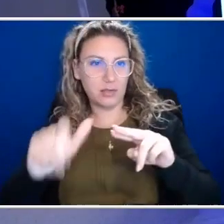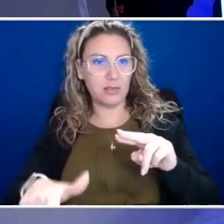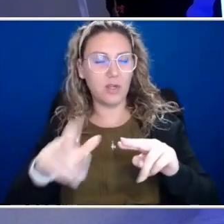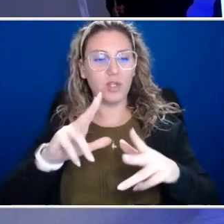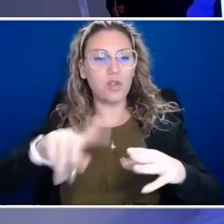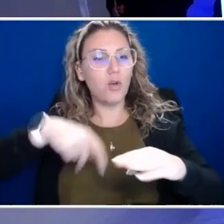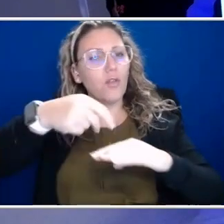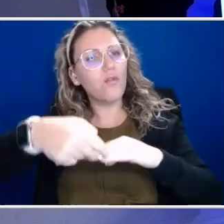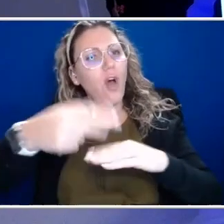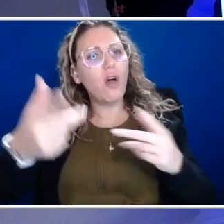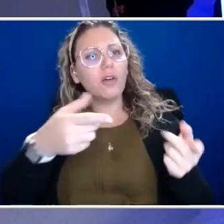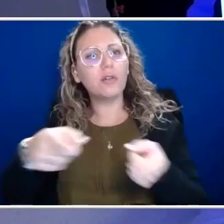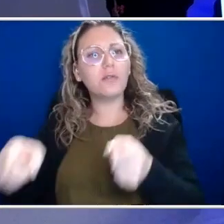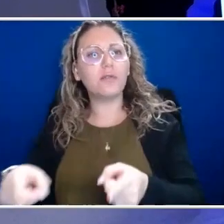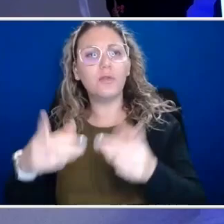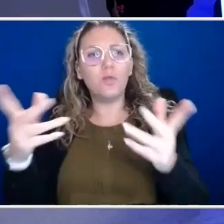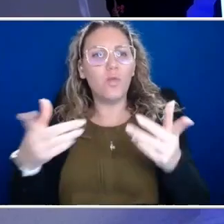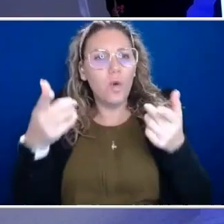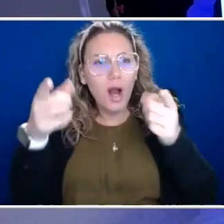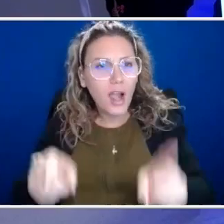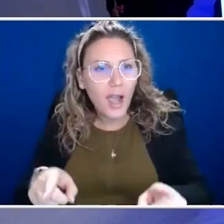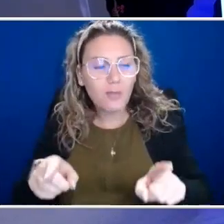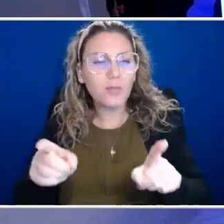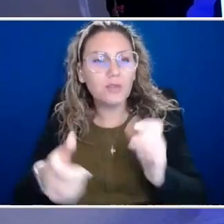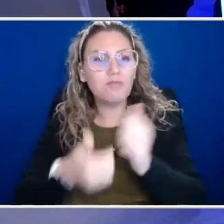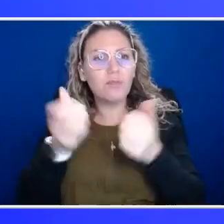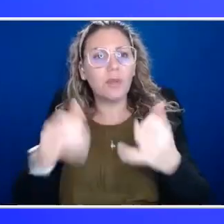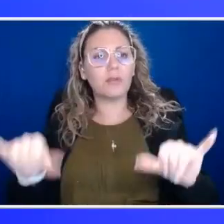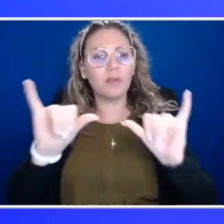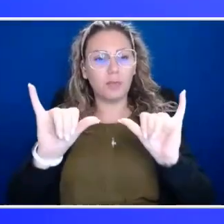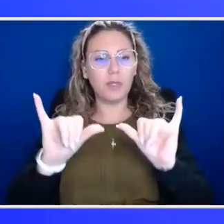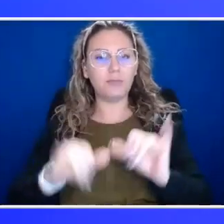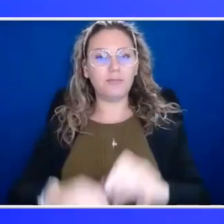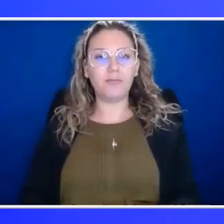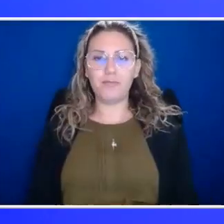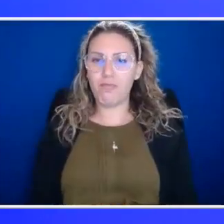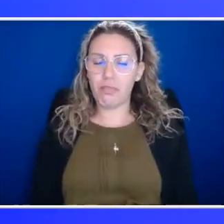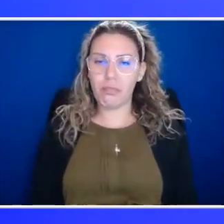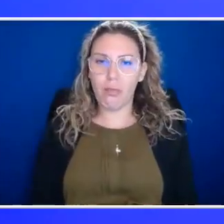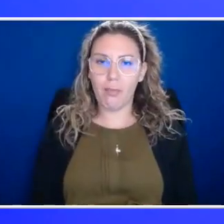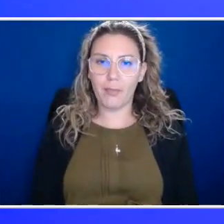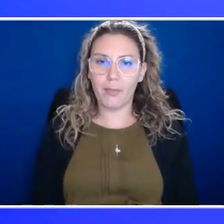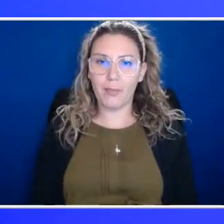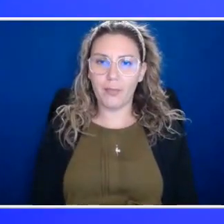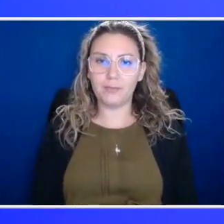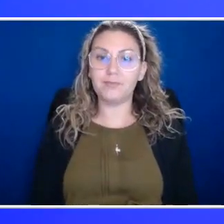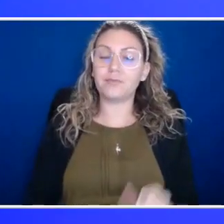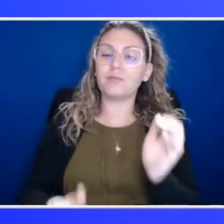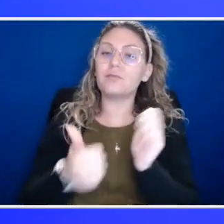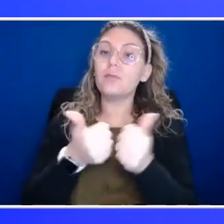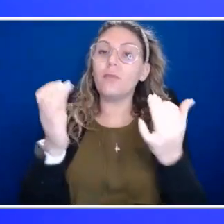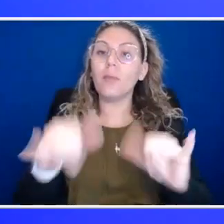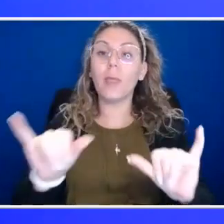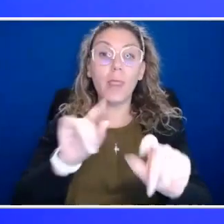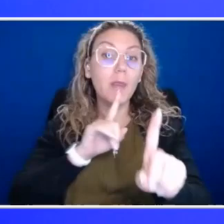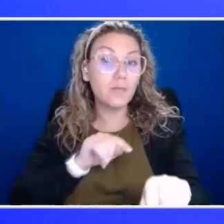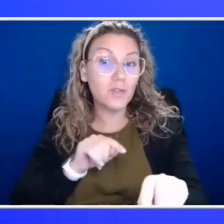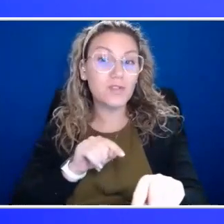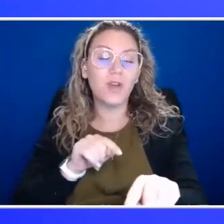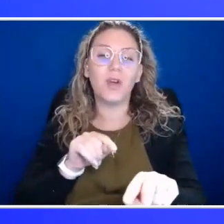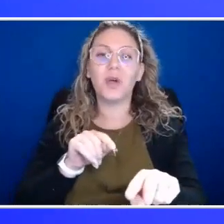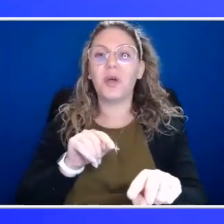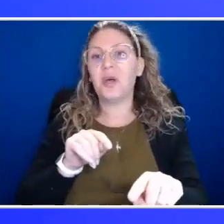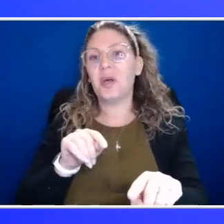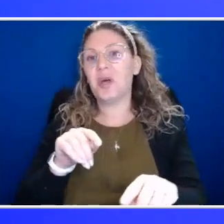injuries resulting in most commonly? Yeah, so the most common result of a fall is bruising